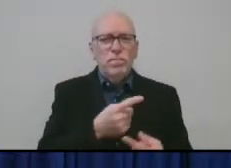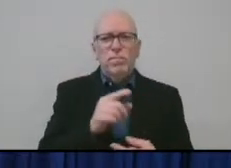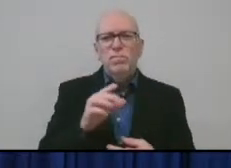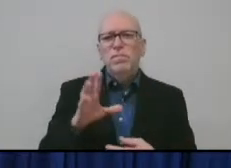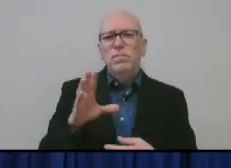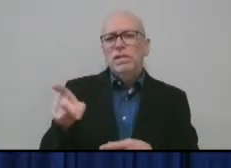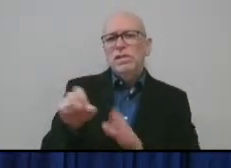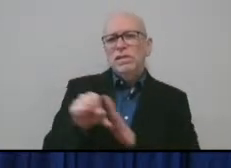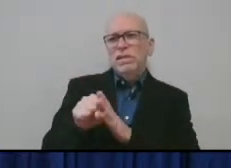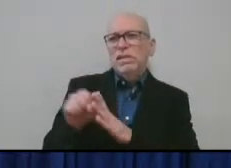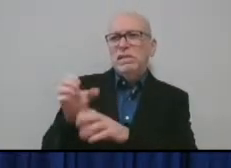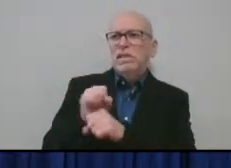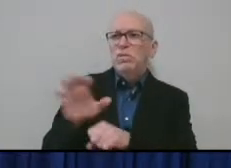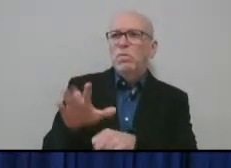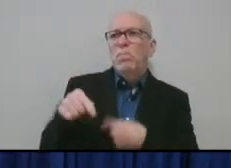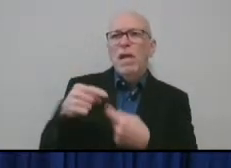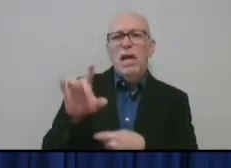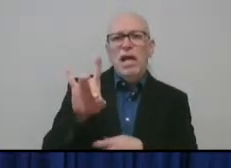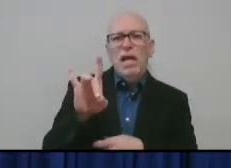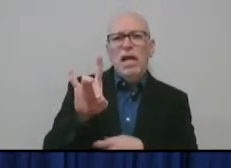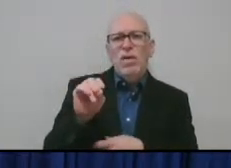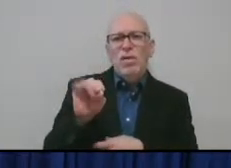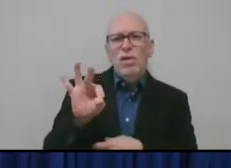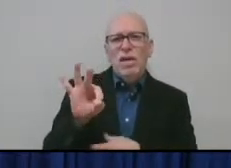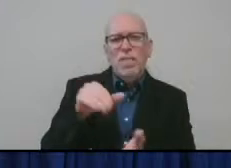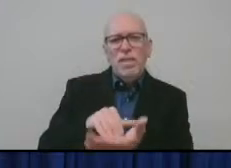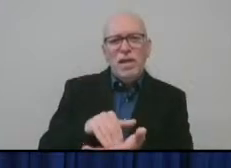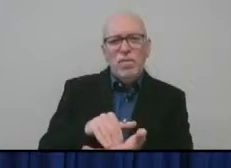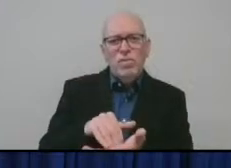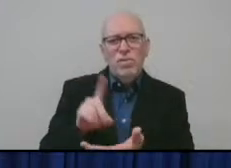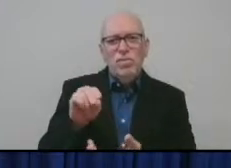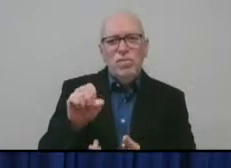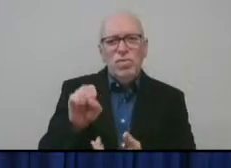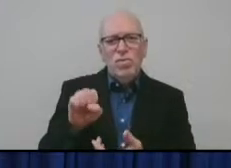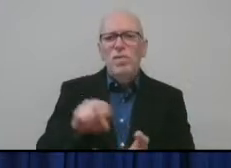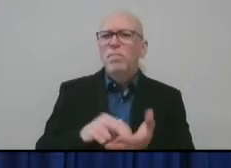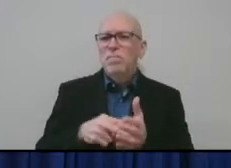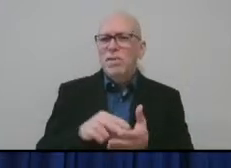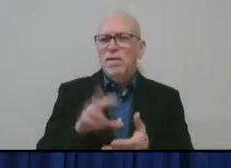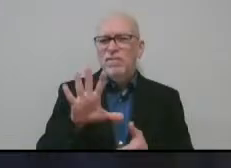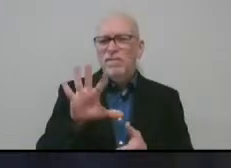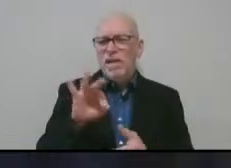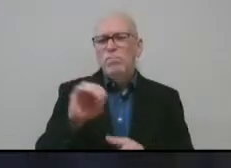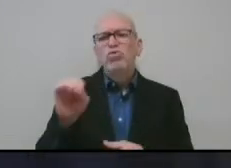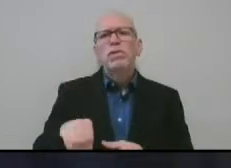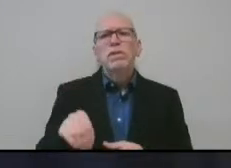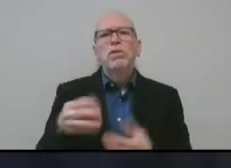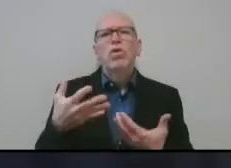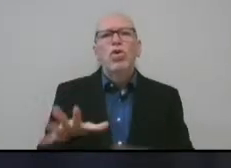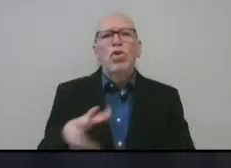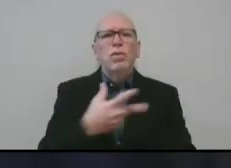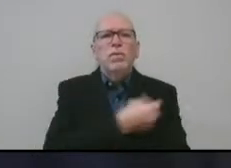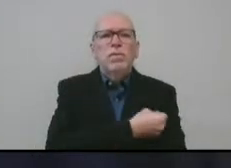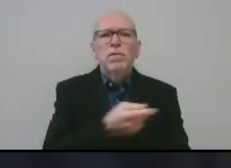states received thus far about 809,000 doses. That makes for about 59% that have been administered.